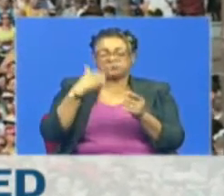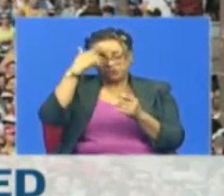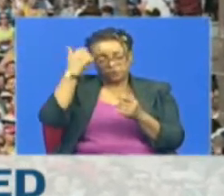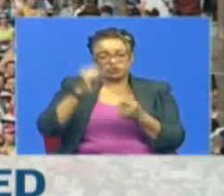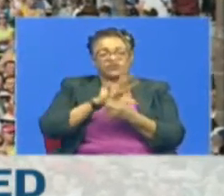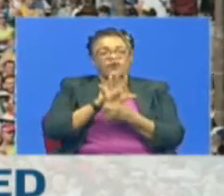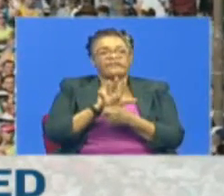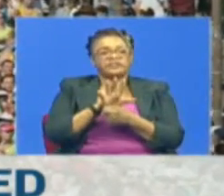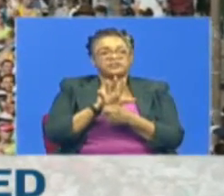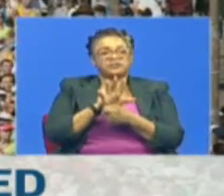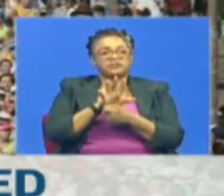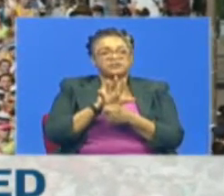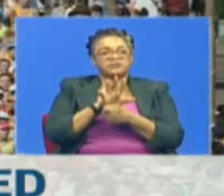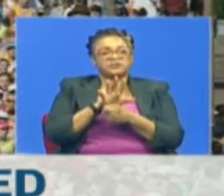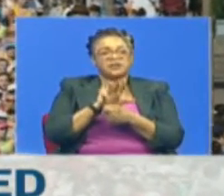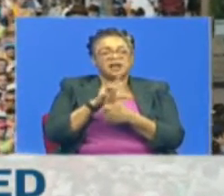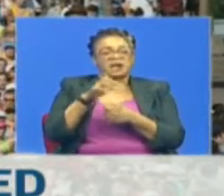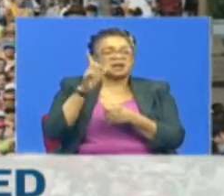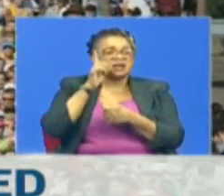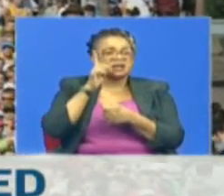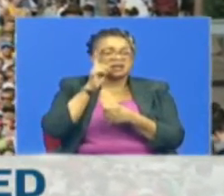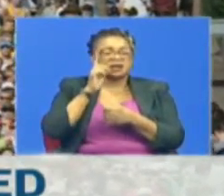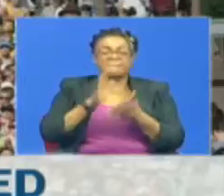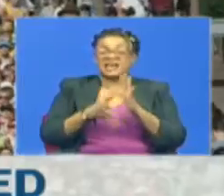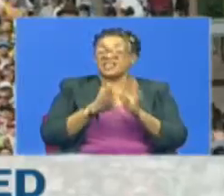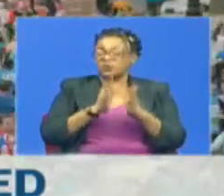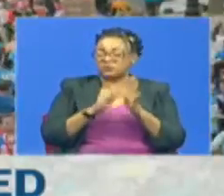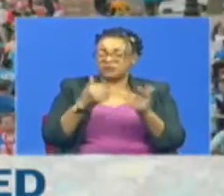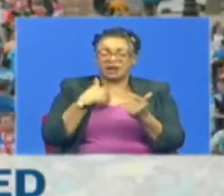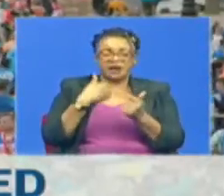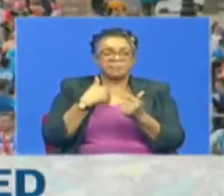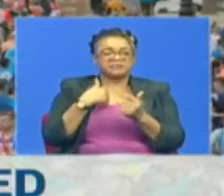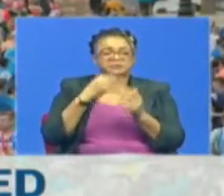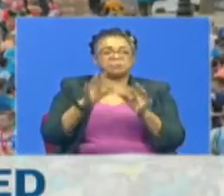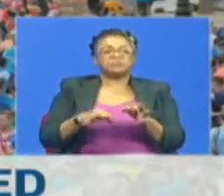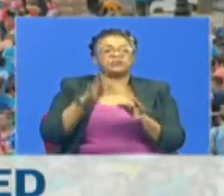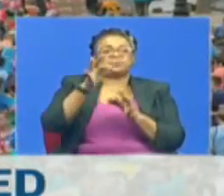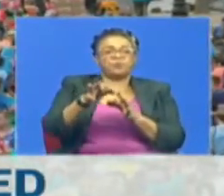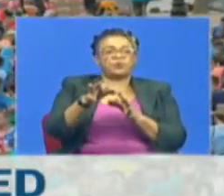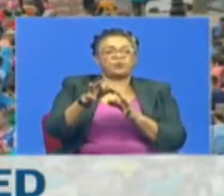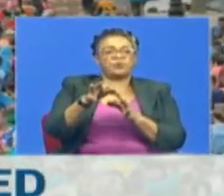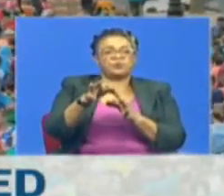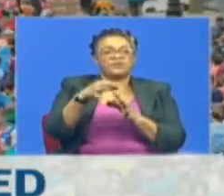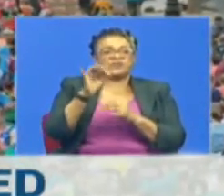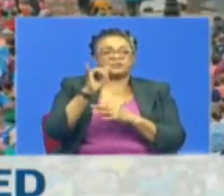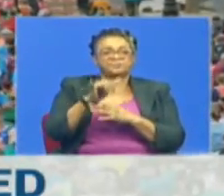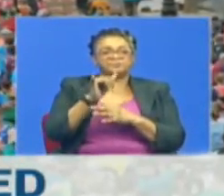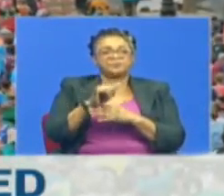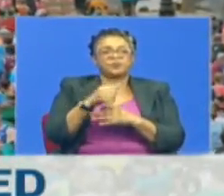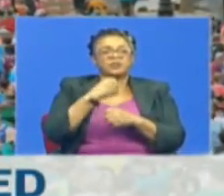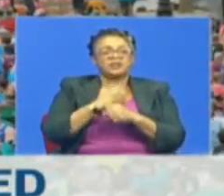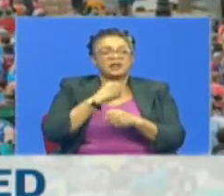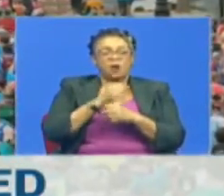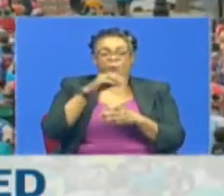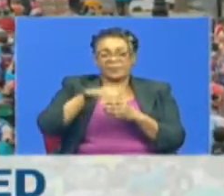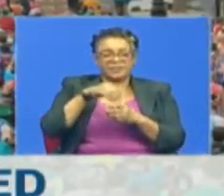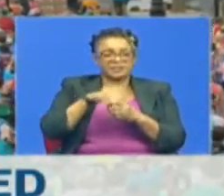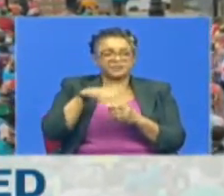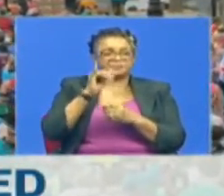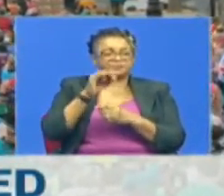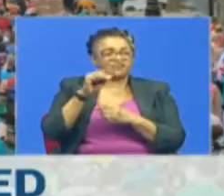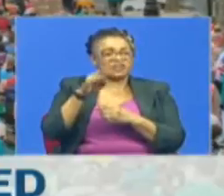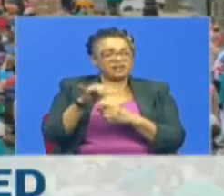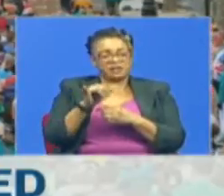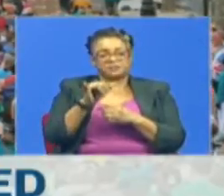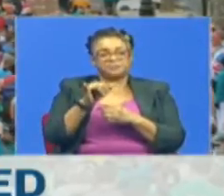COVID-19. The London Marathon has been postponed until October 4th, while the Tokyo Marathon was held with a reduced field of elite